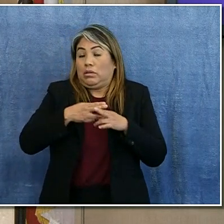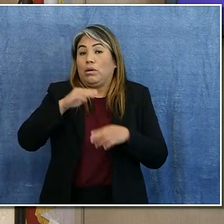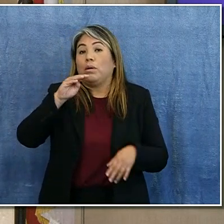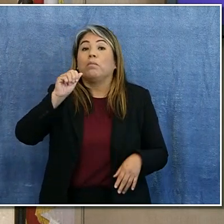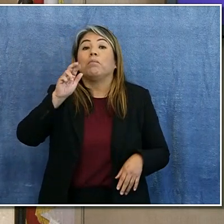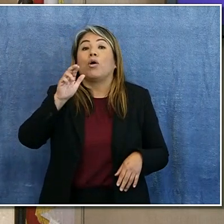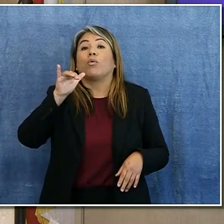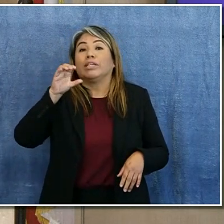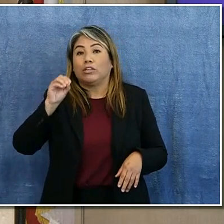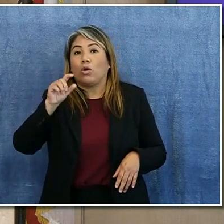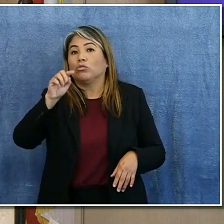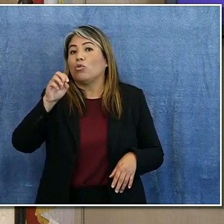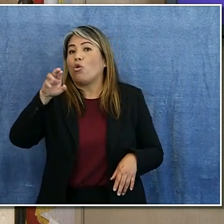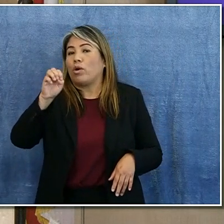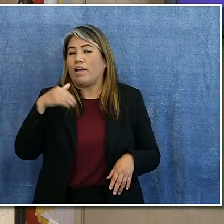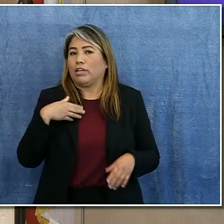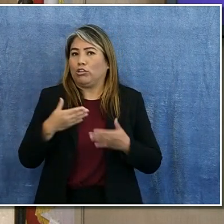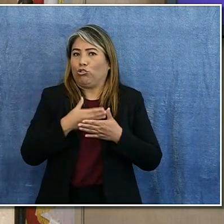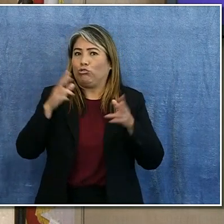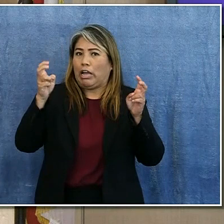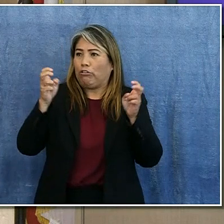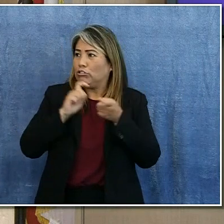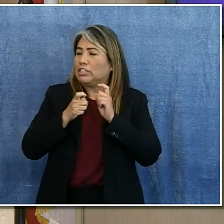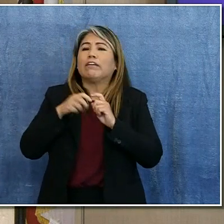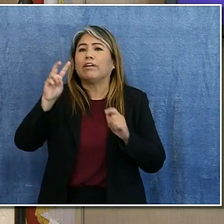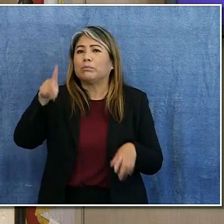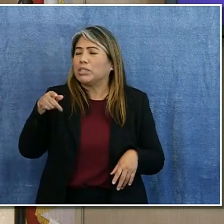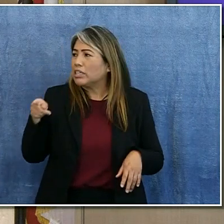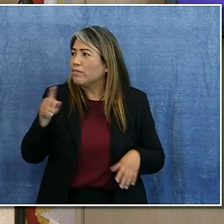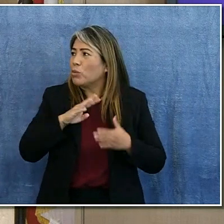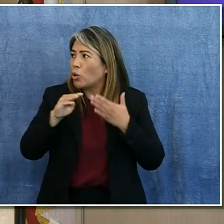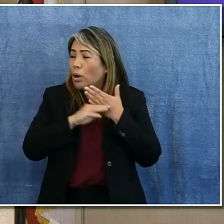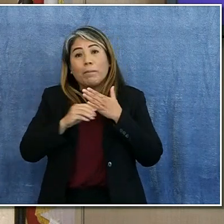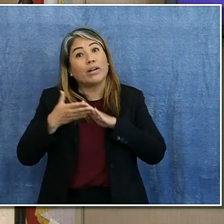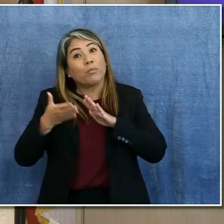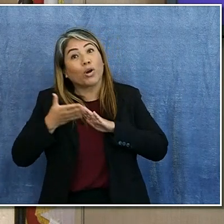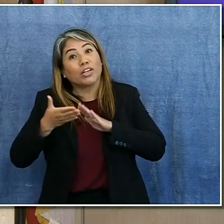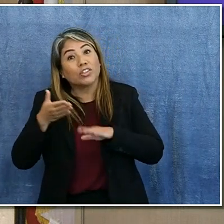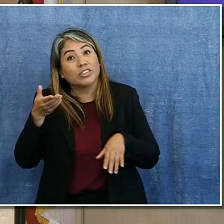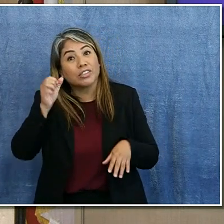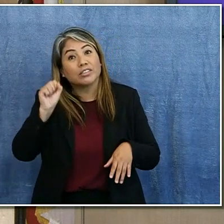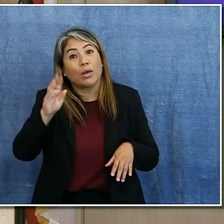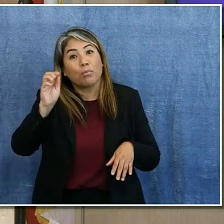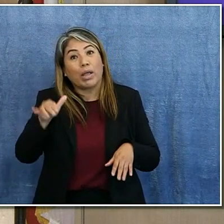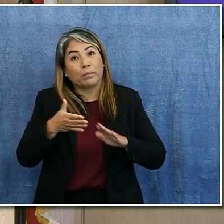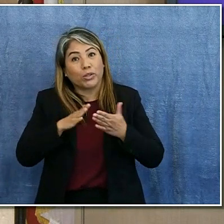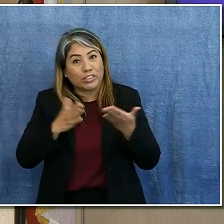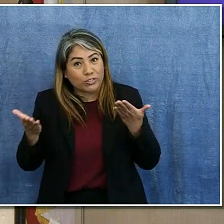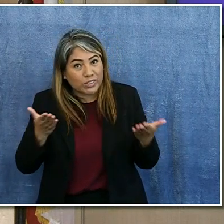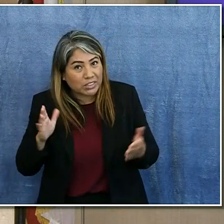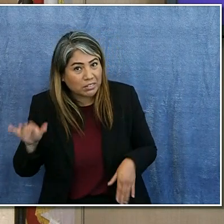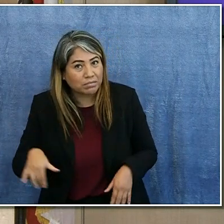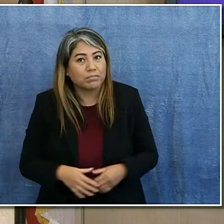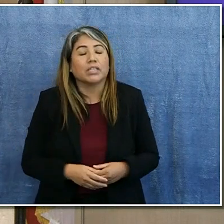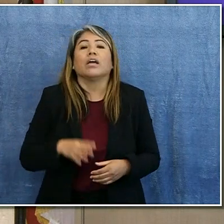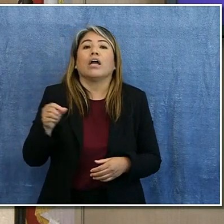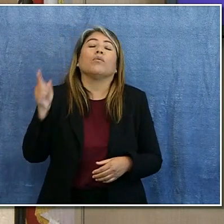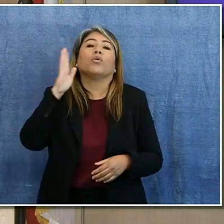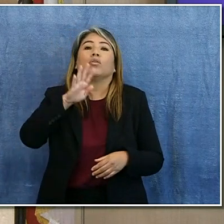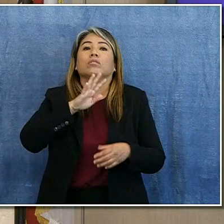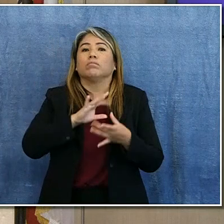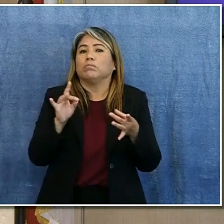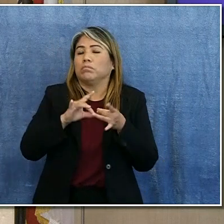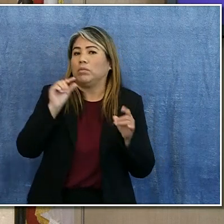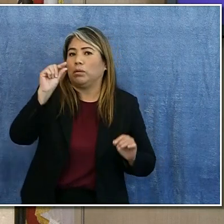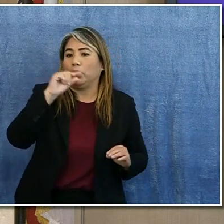he just got a new title change. He's a Vice President of Program and Operations at South Bay Community Services, and he's going to talk a